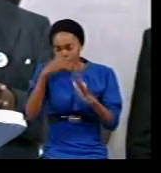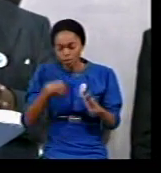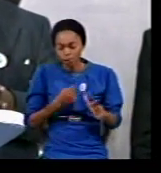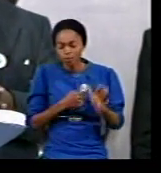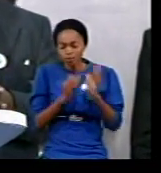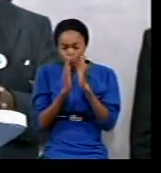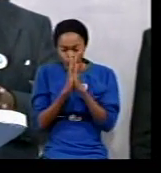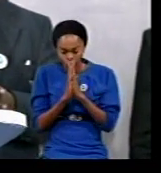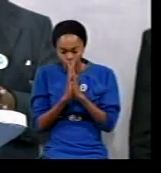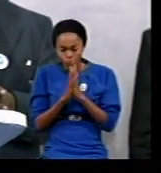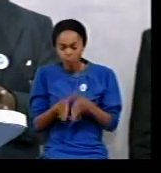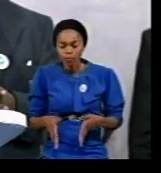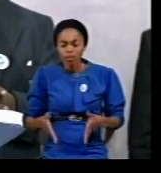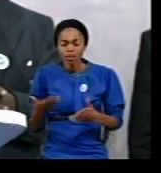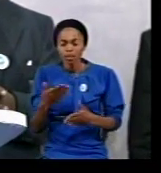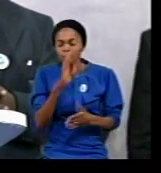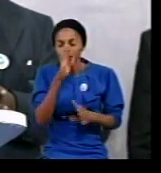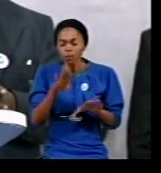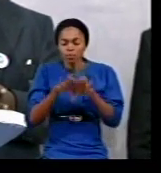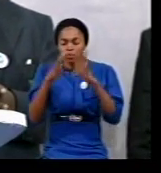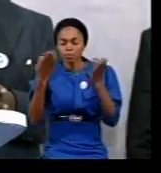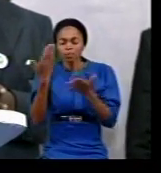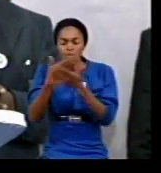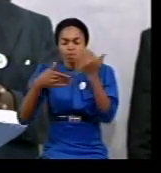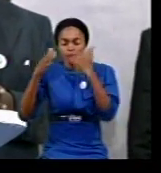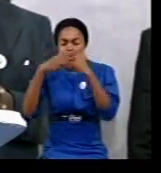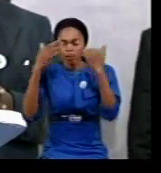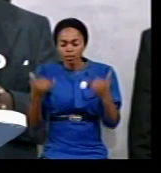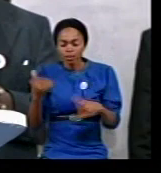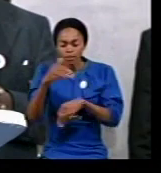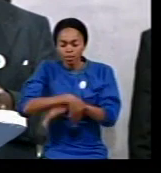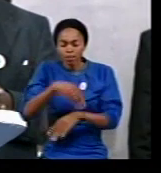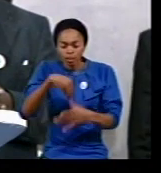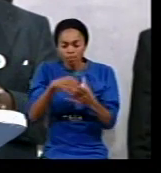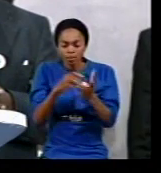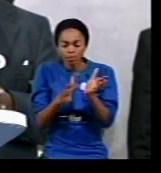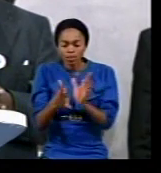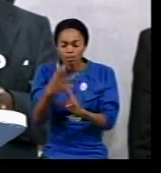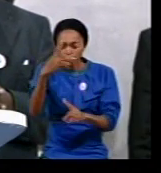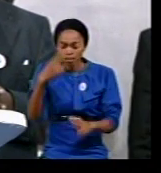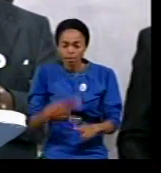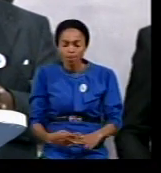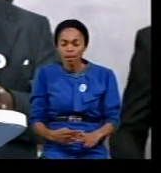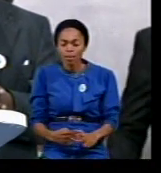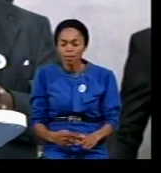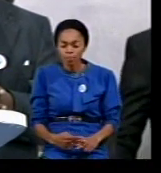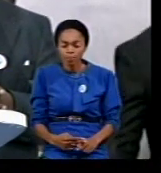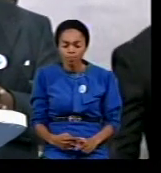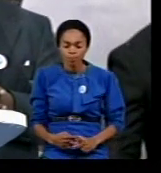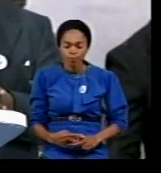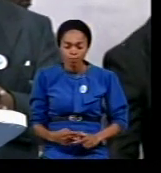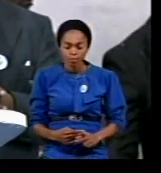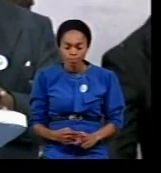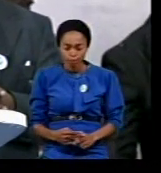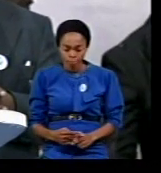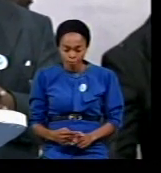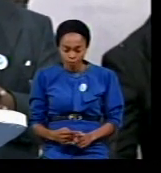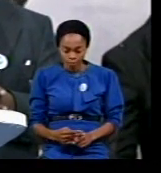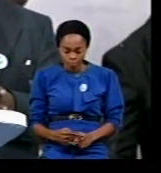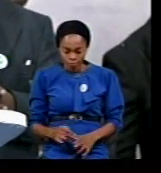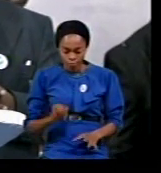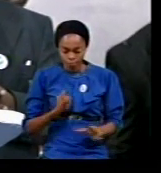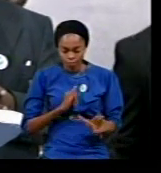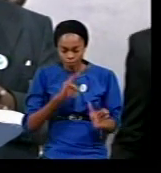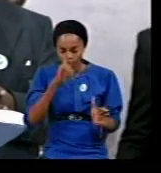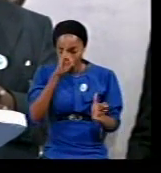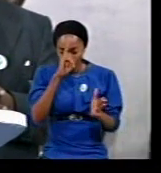as thou hast said. I'm not sure you are telling me the truth. I'm not sure that you are faithful, because I know what you have said. I hear what you have